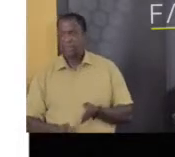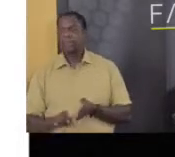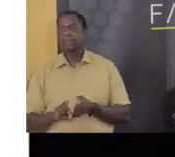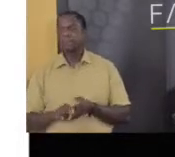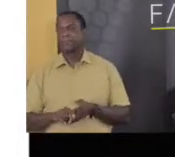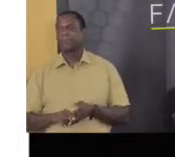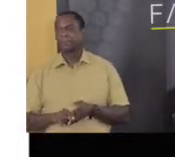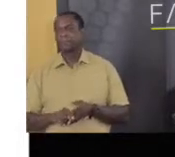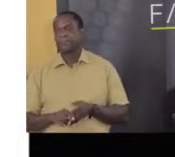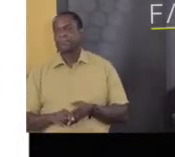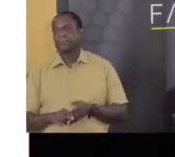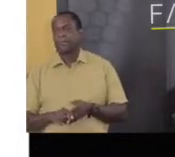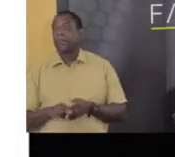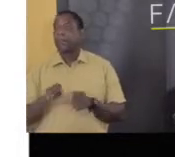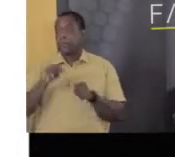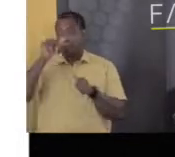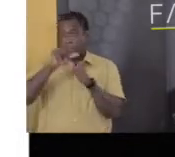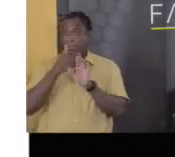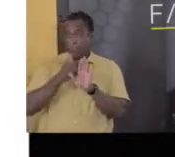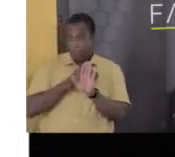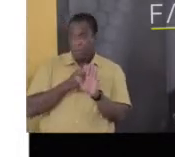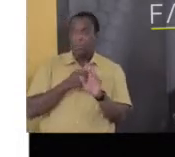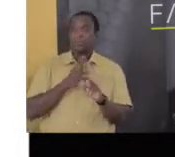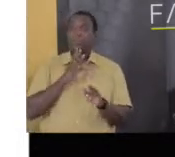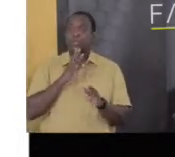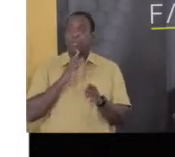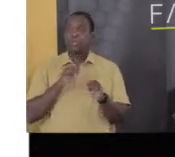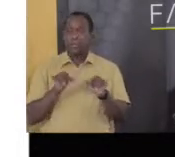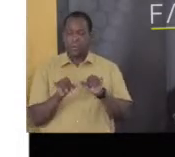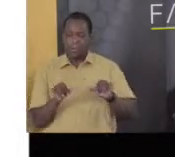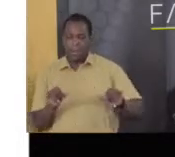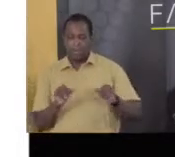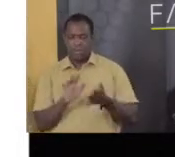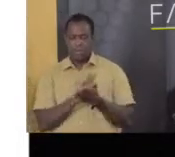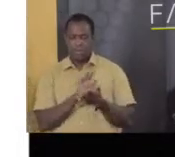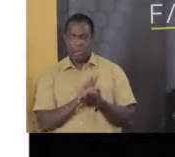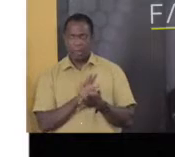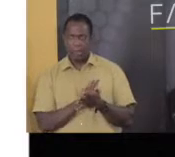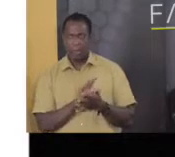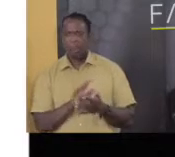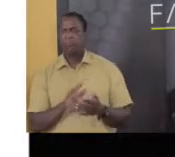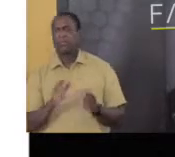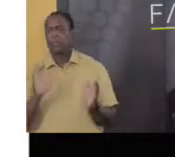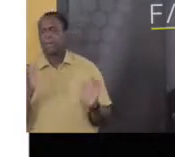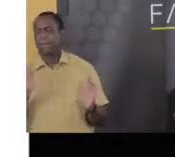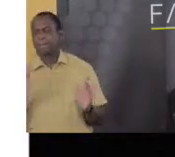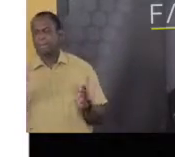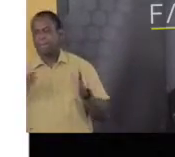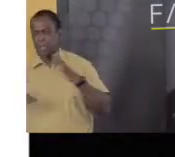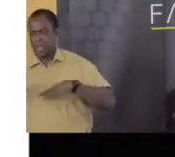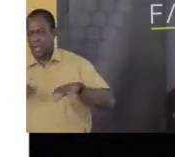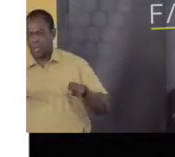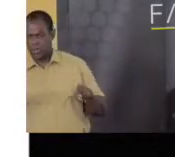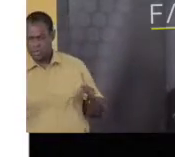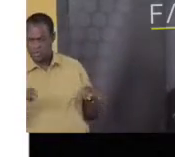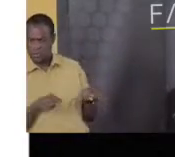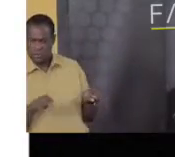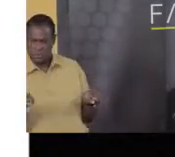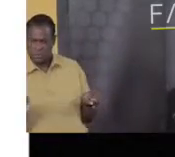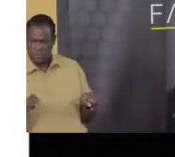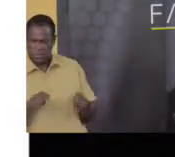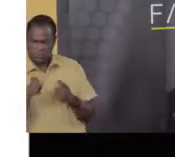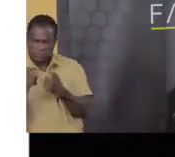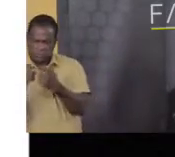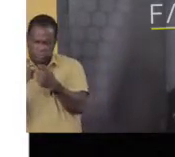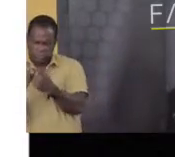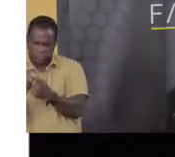talked earlier about that measurement sheet and how precise it is. Again, that has to be compared back to those sheets to